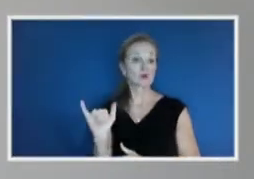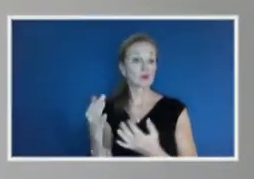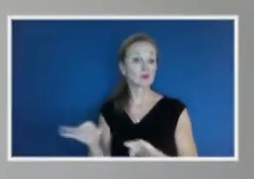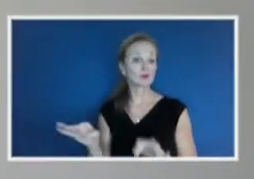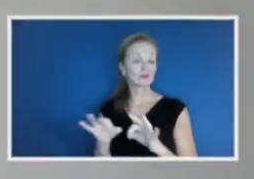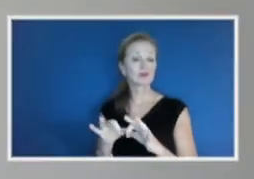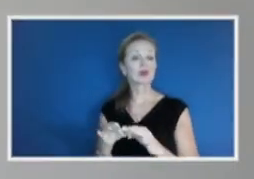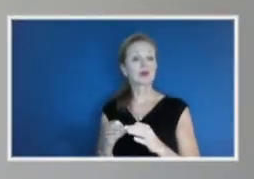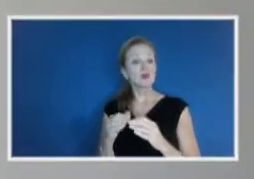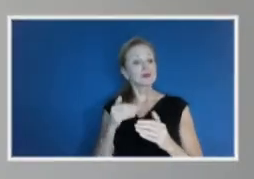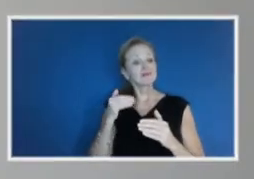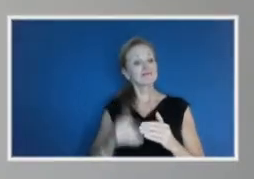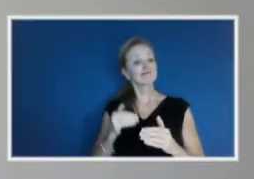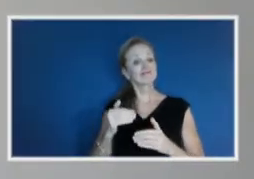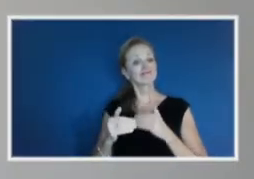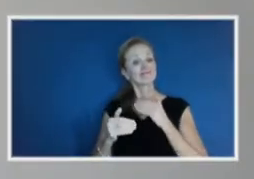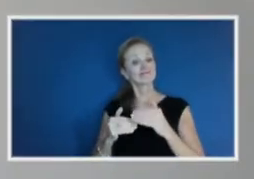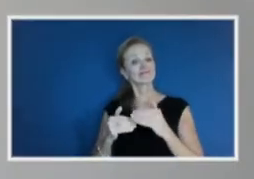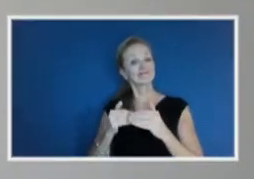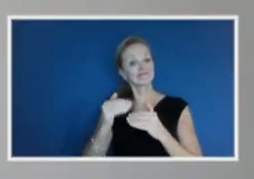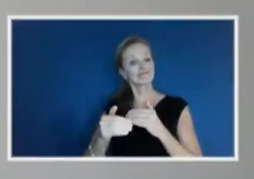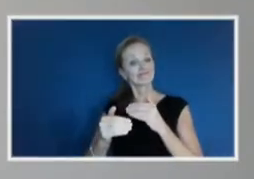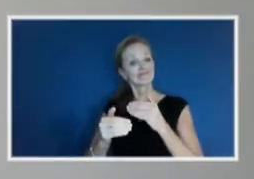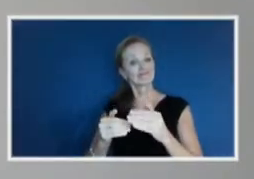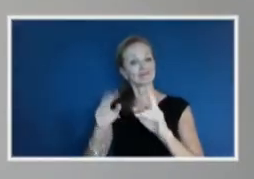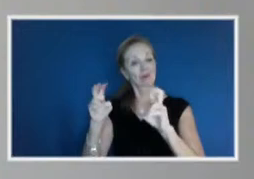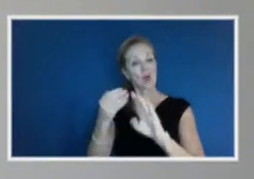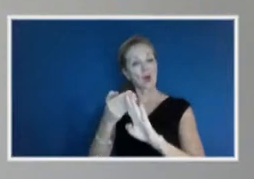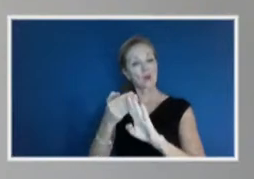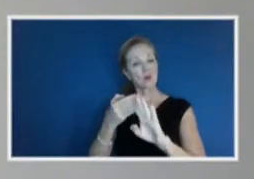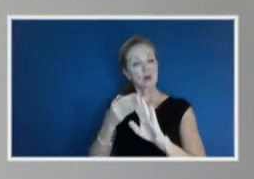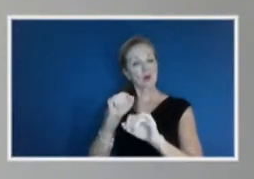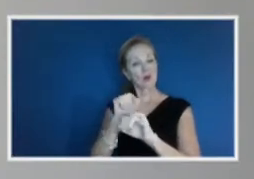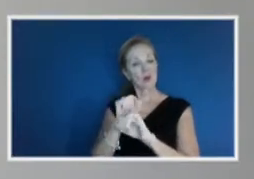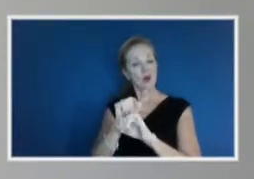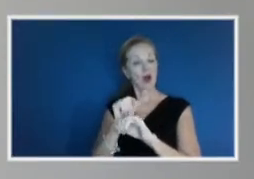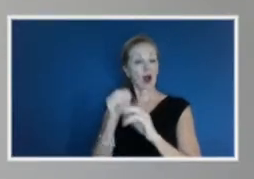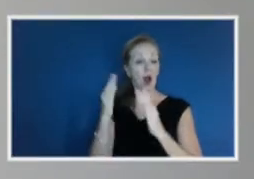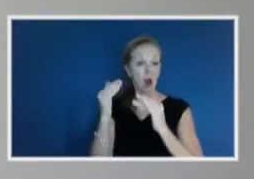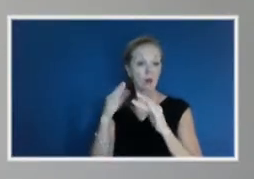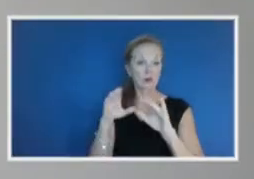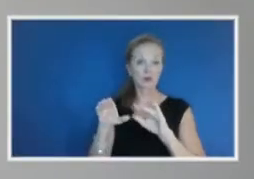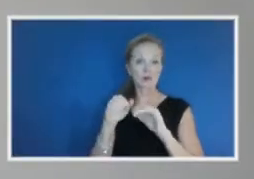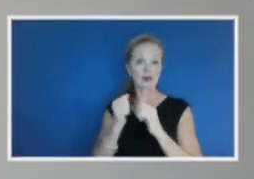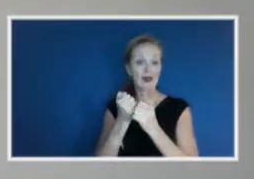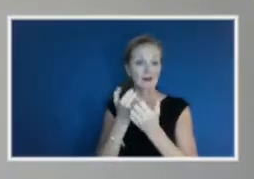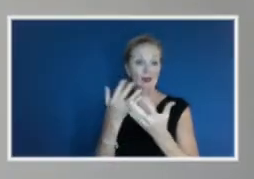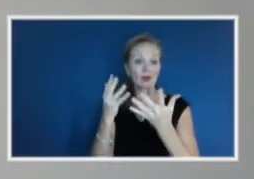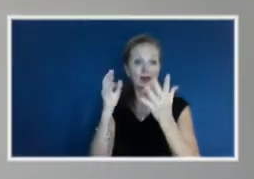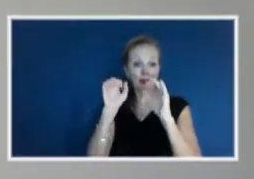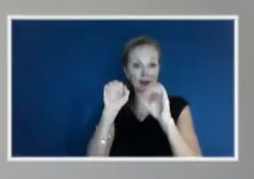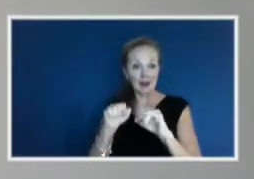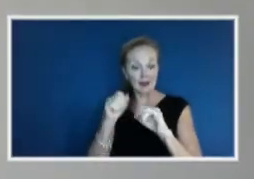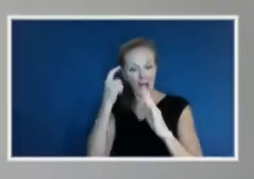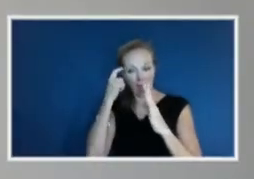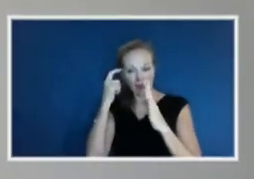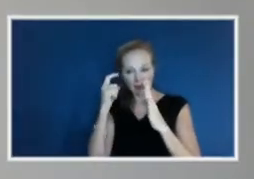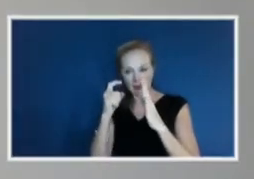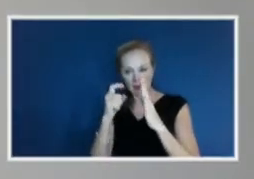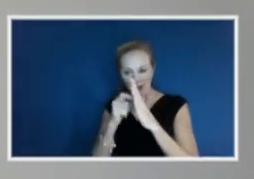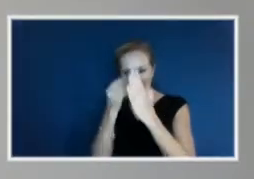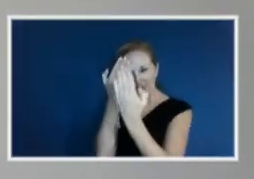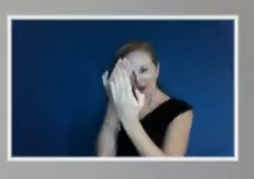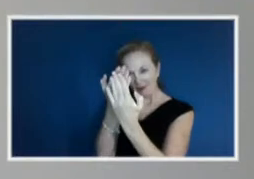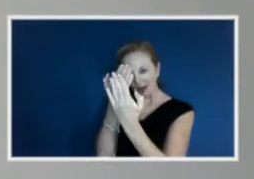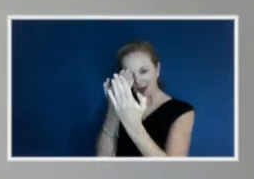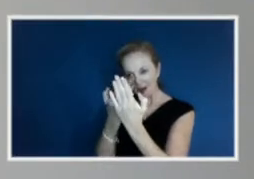steps that we take through pre-employment, our hope is that we're doing everything that we can to be able to identify those factors.